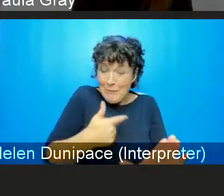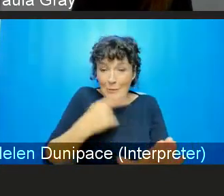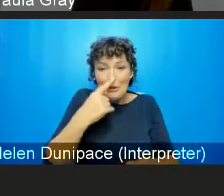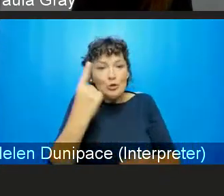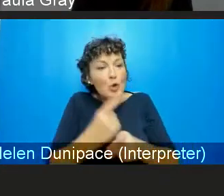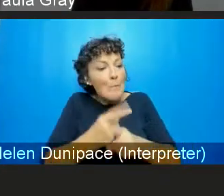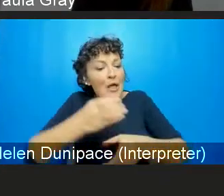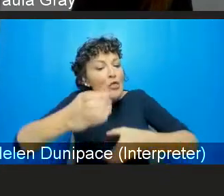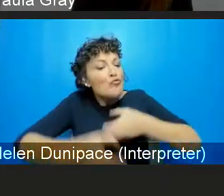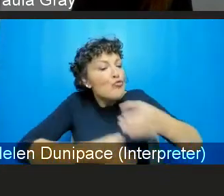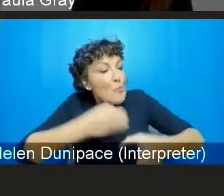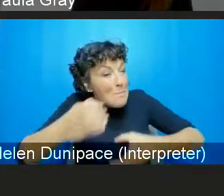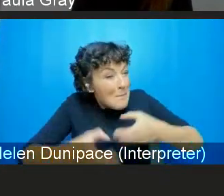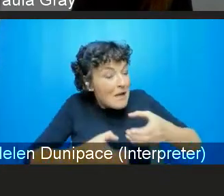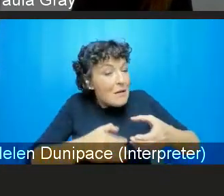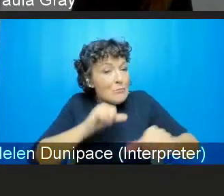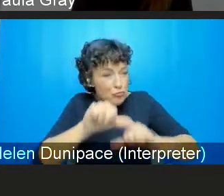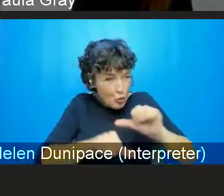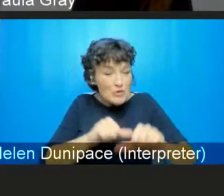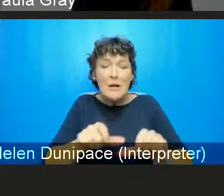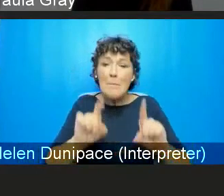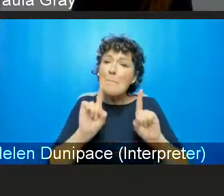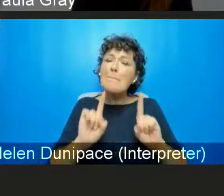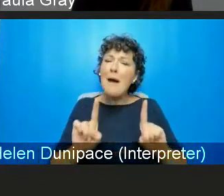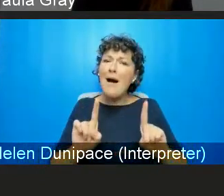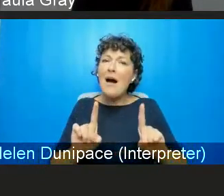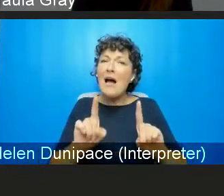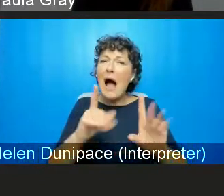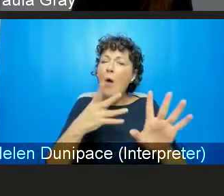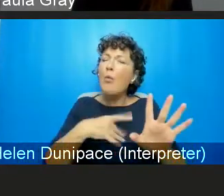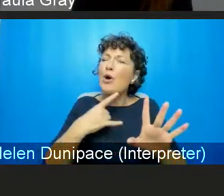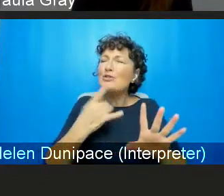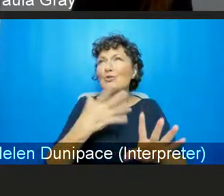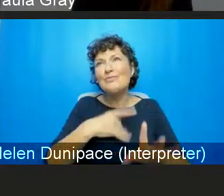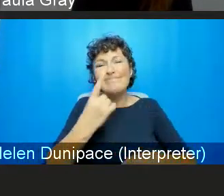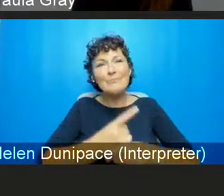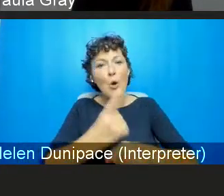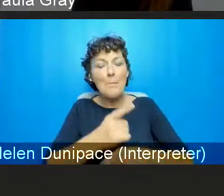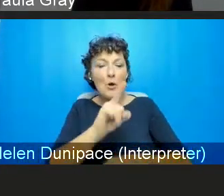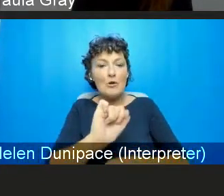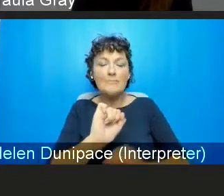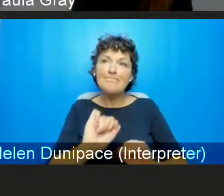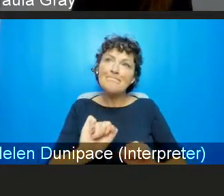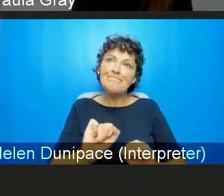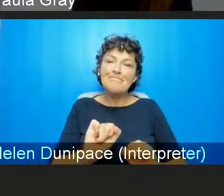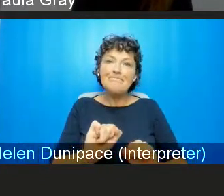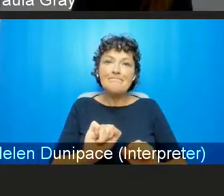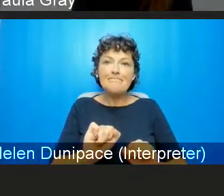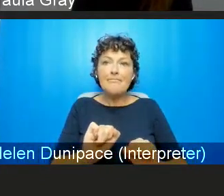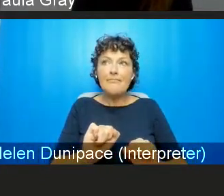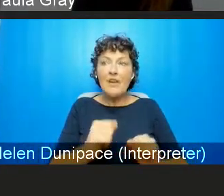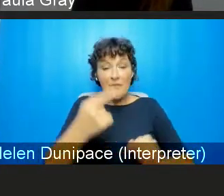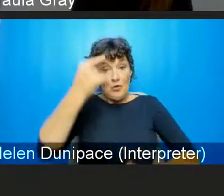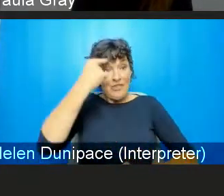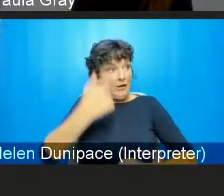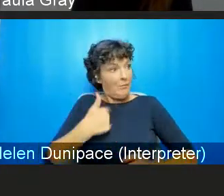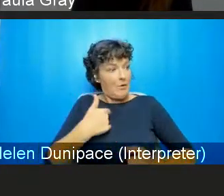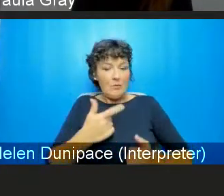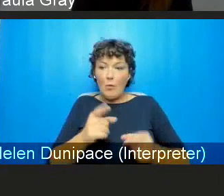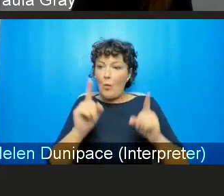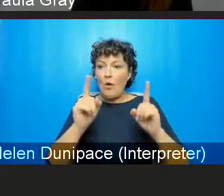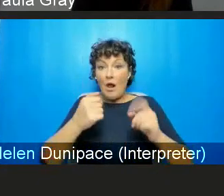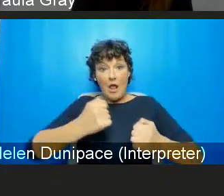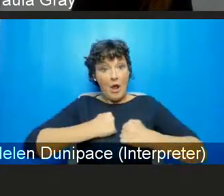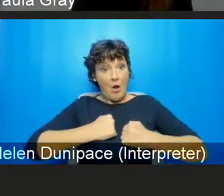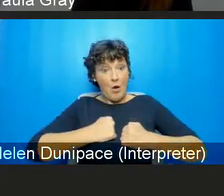recruitment and bringing people into the organisation. I can just very quickly touch on our journey through an organisation